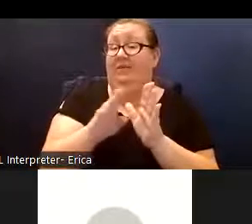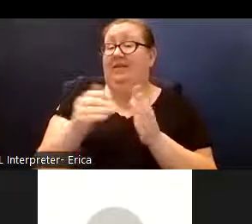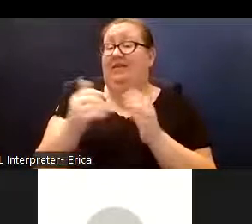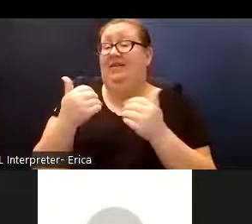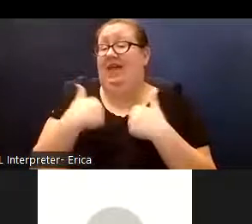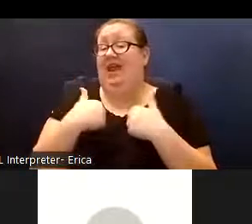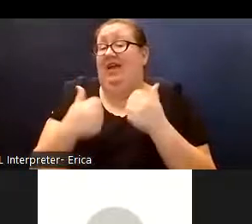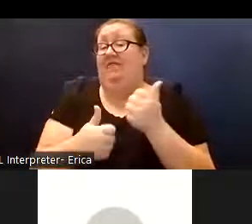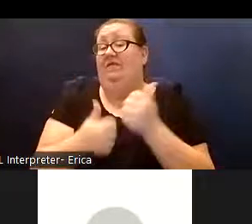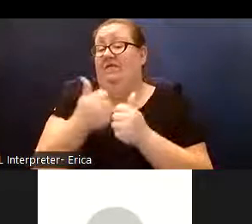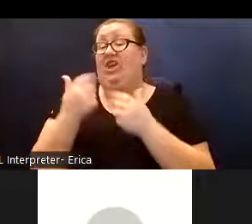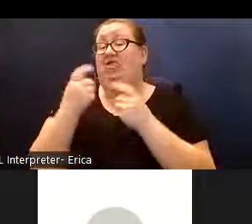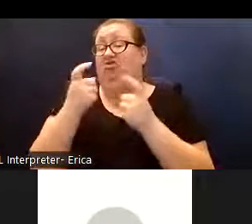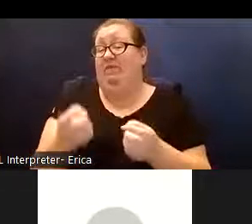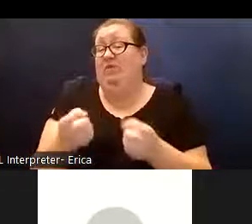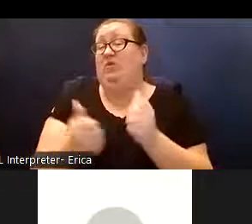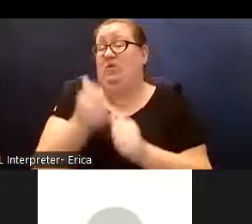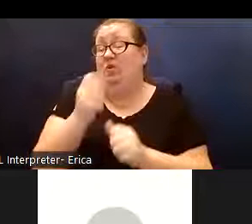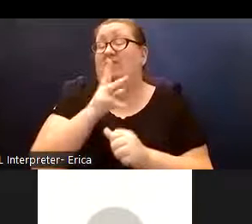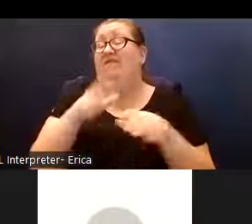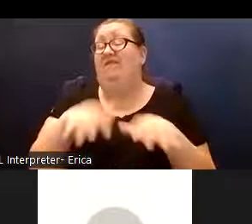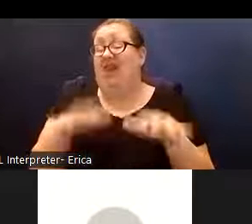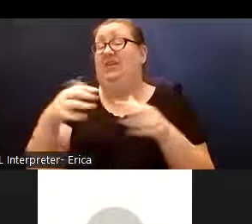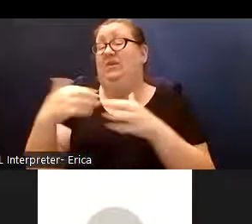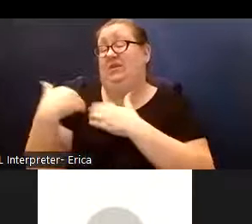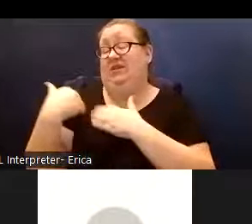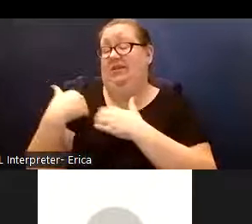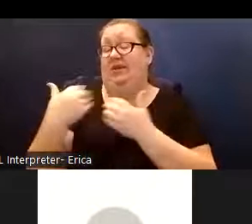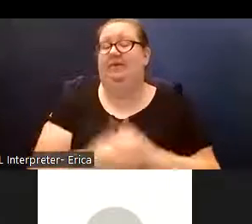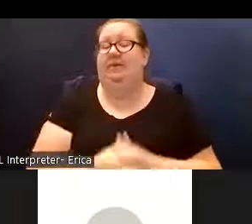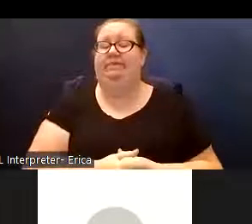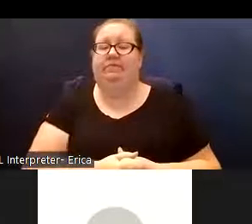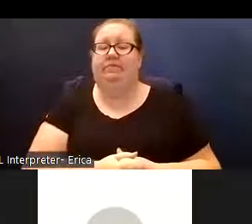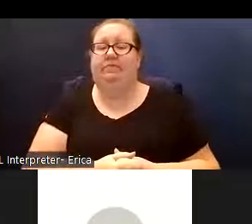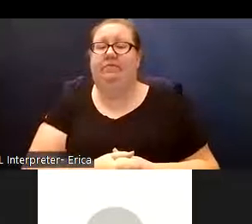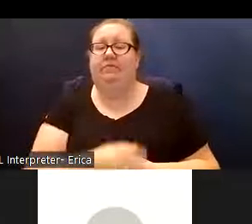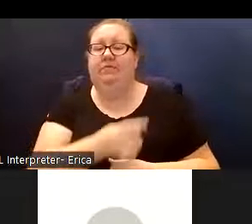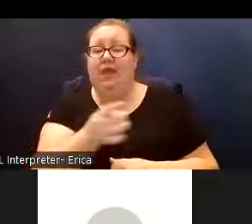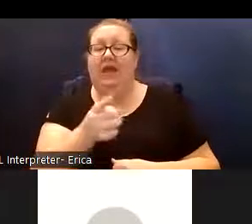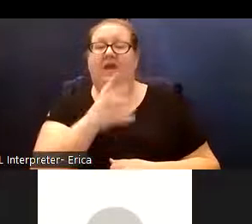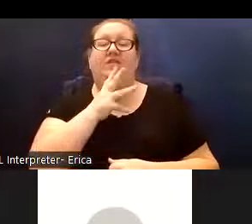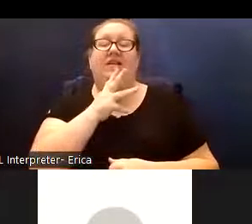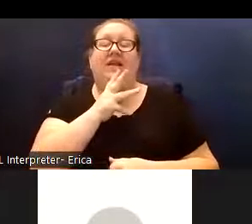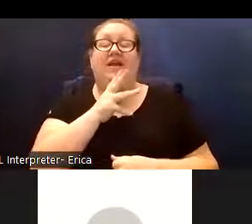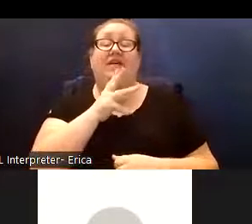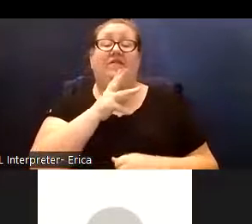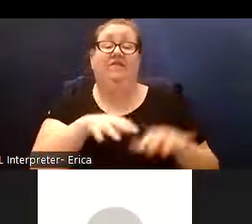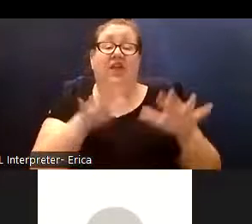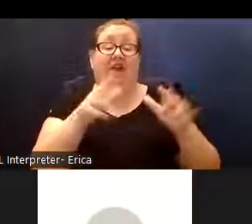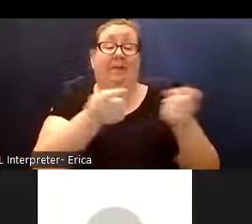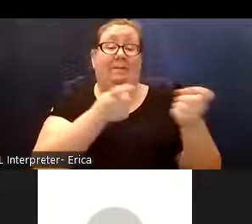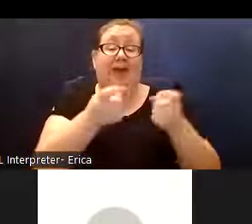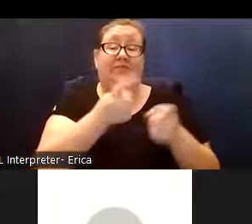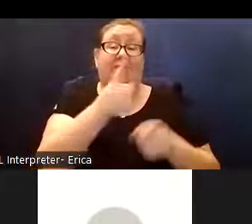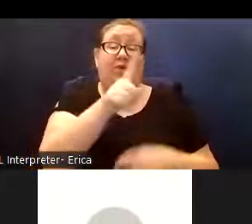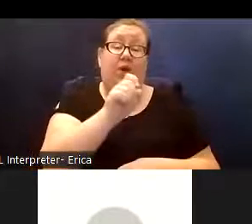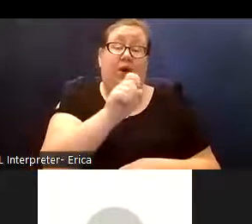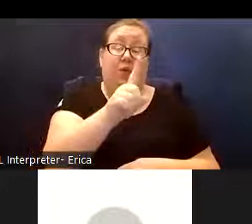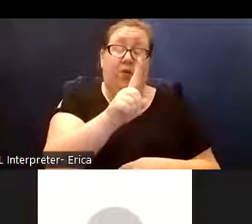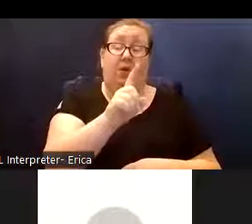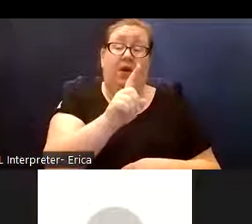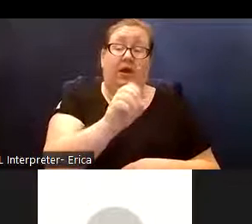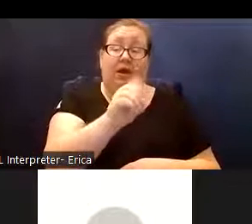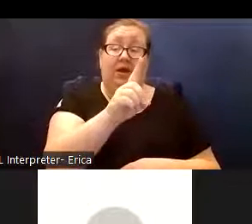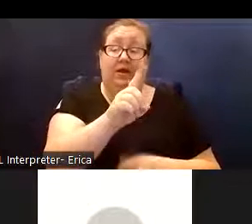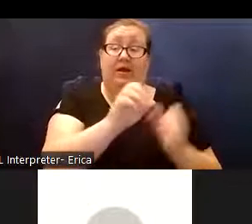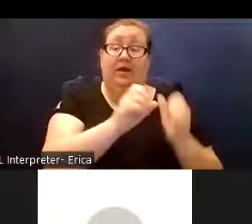it. Some of the other solutions that you see on here, like the Flood Management 101 campaign, the Outreach Ambassador Program, Resilience